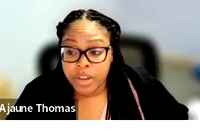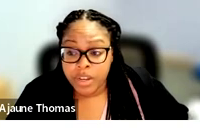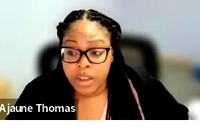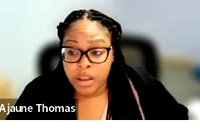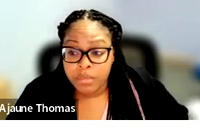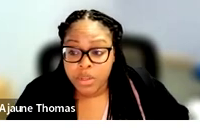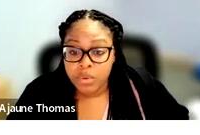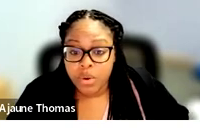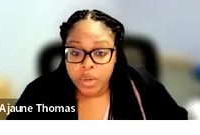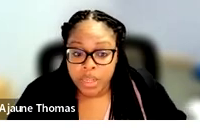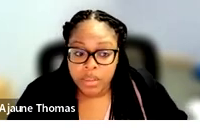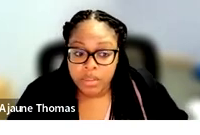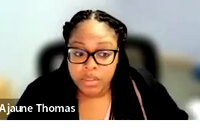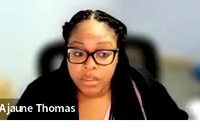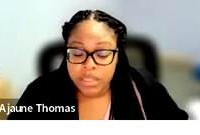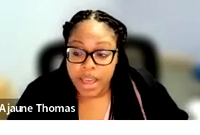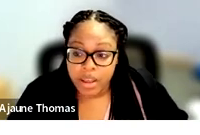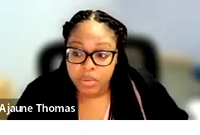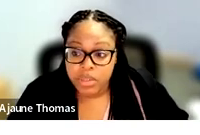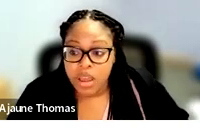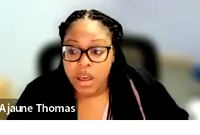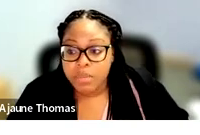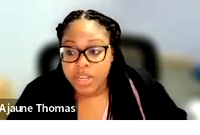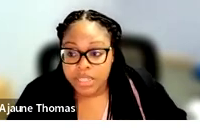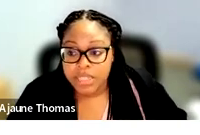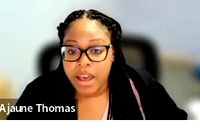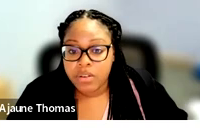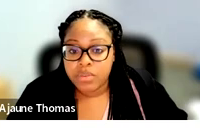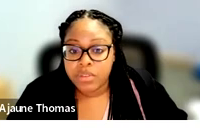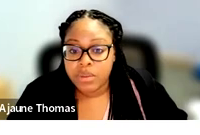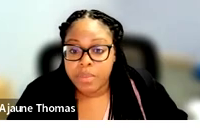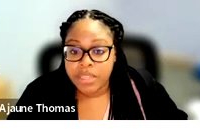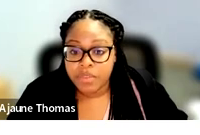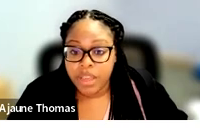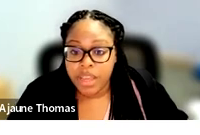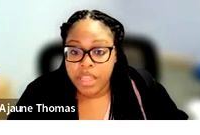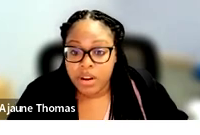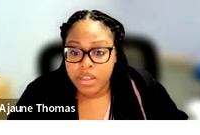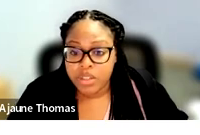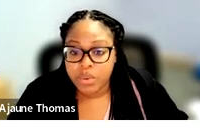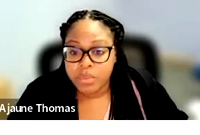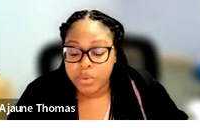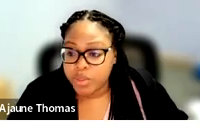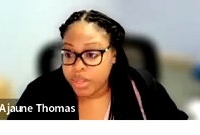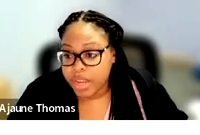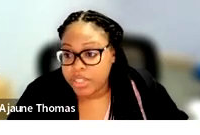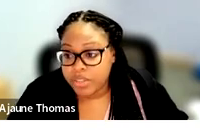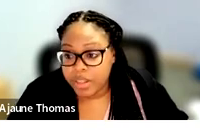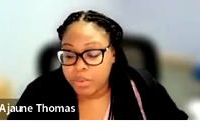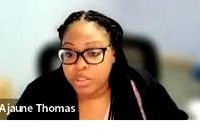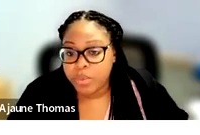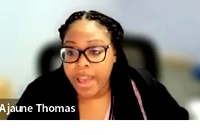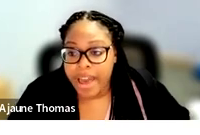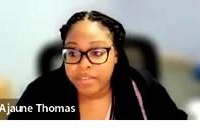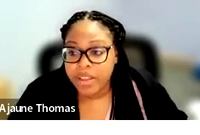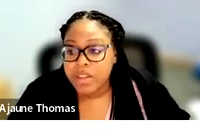for hearing. So lowering the sound, adjusting sound to best fit, and then also Bluetooth connection is